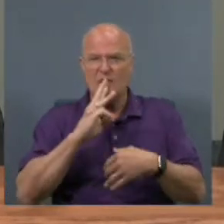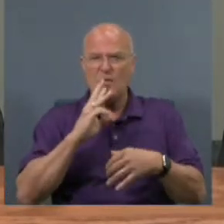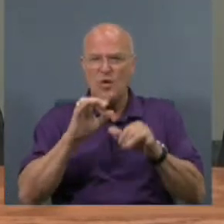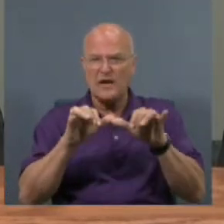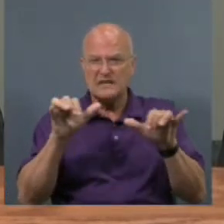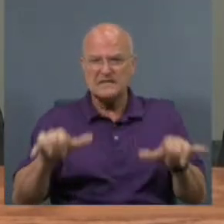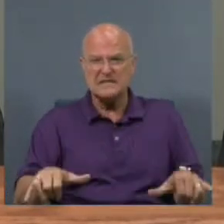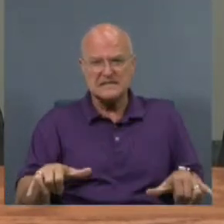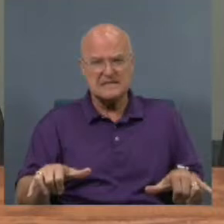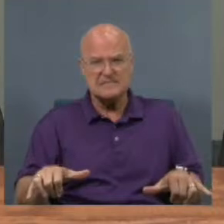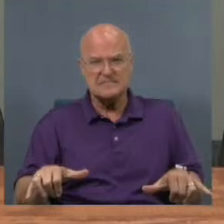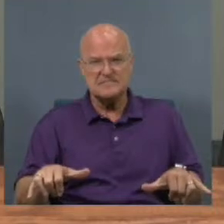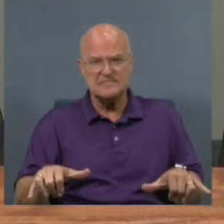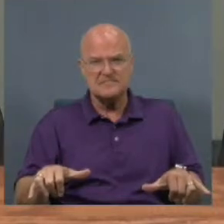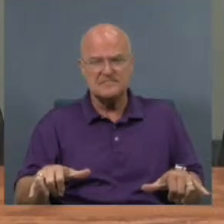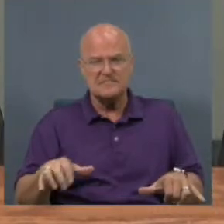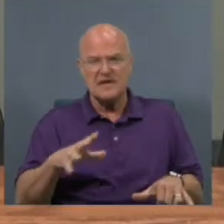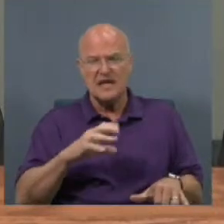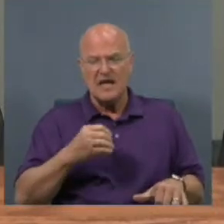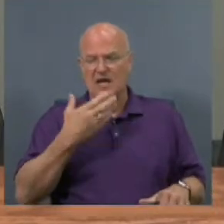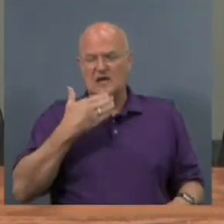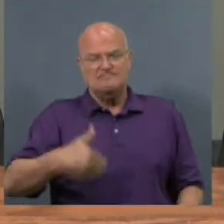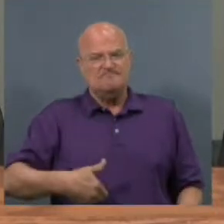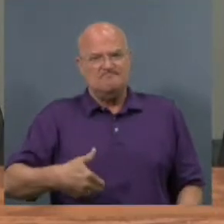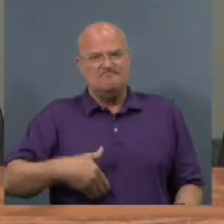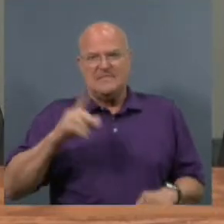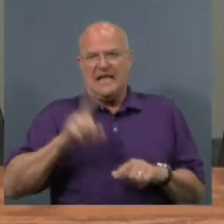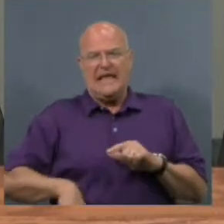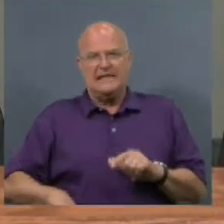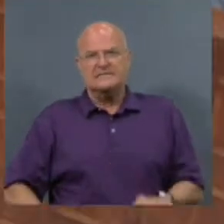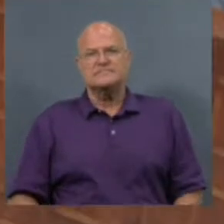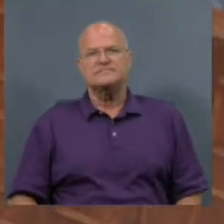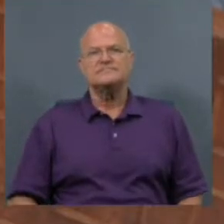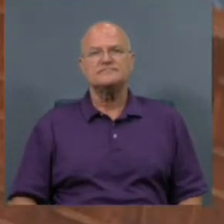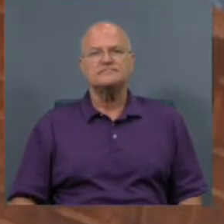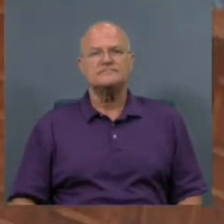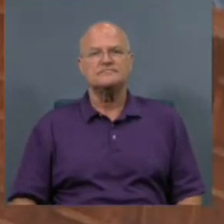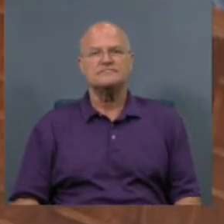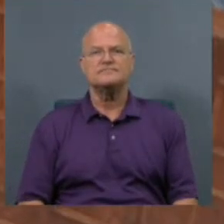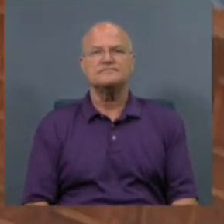system, in good conscience, I can't do it.